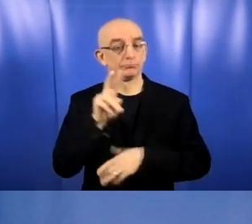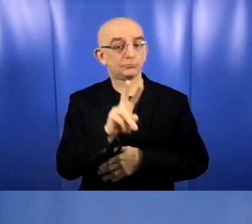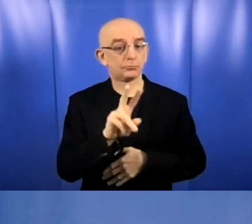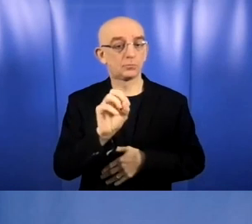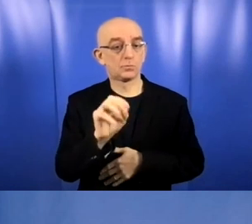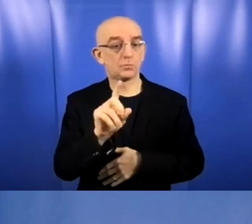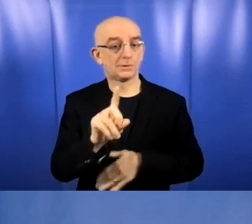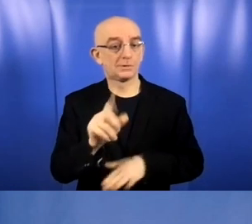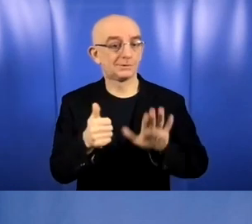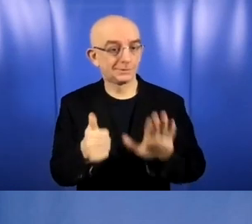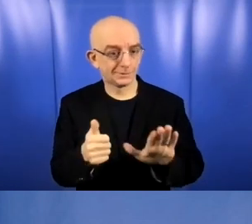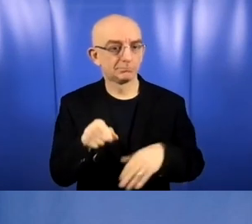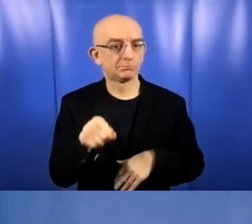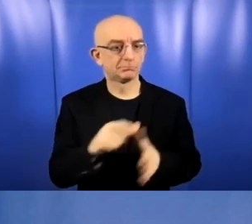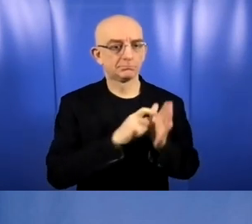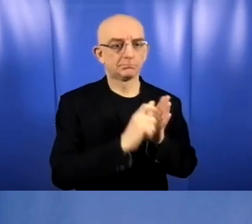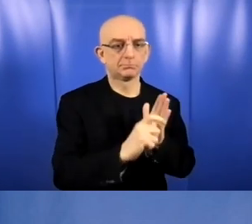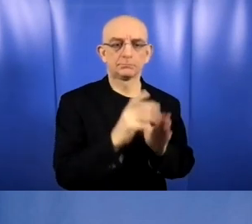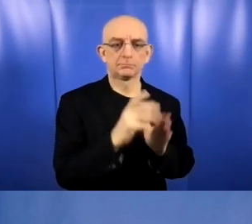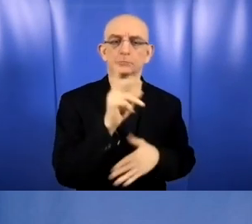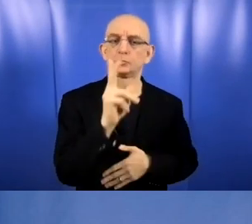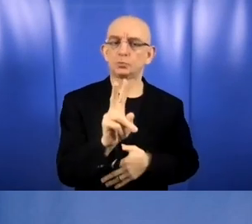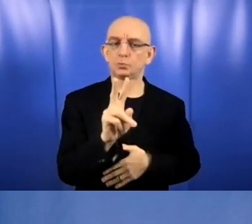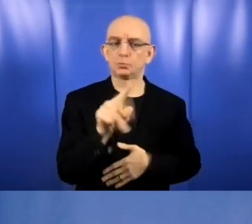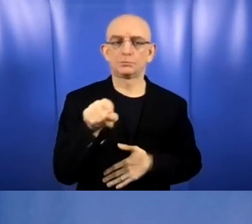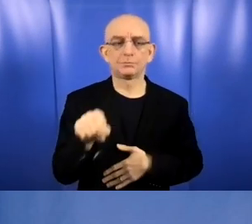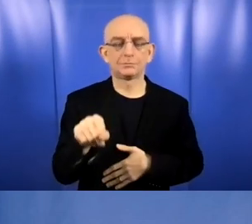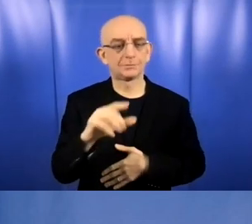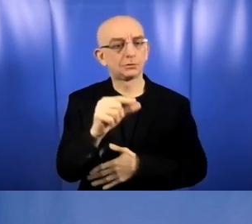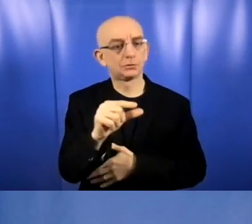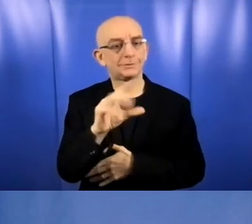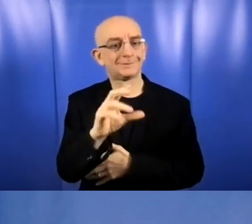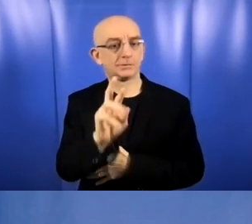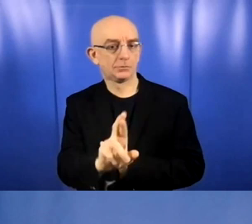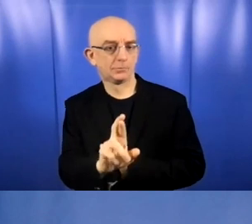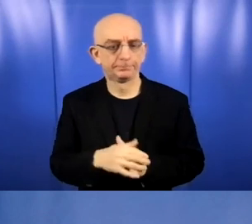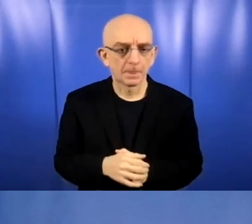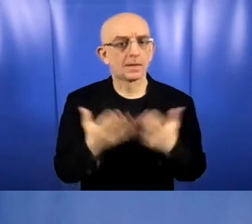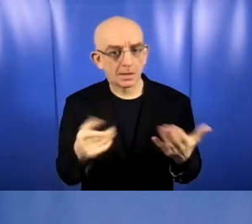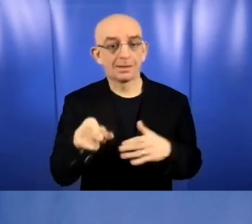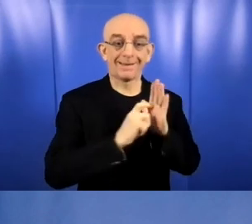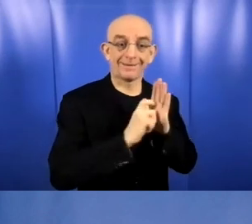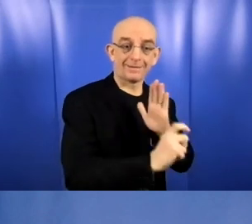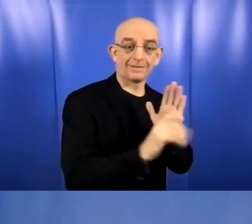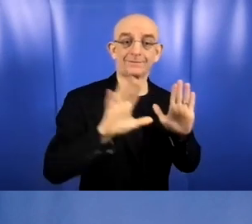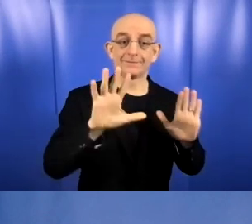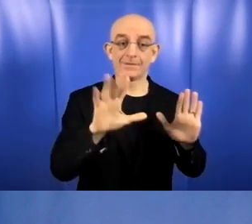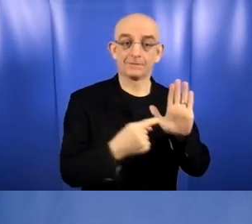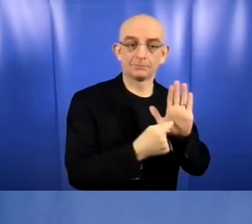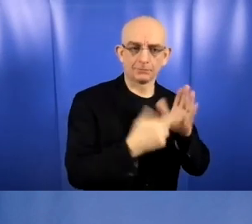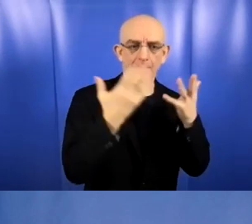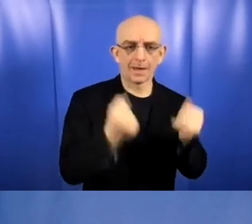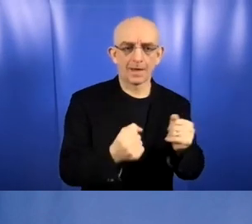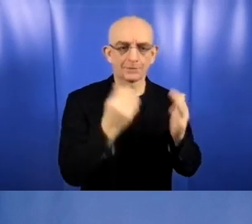of the Global Compact and refers to international humanitarian law as well. Article 9 brings in the Sustainable